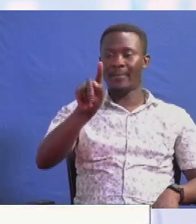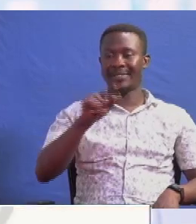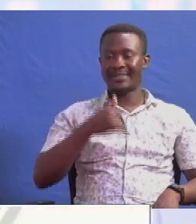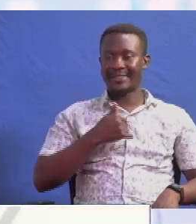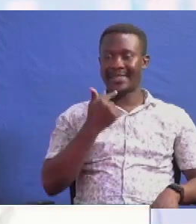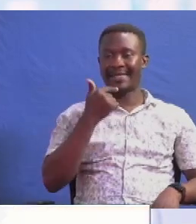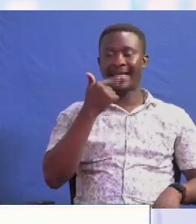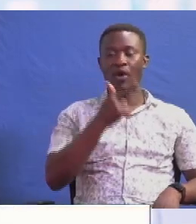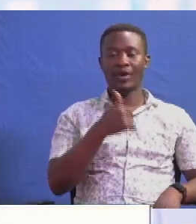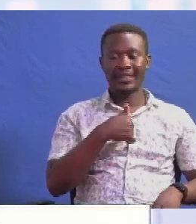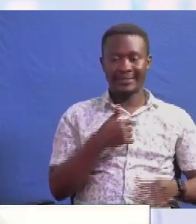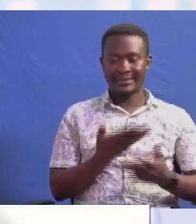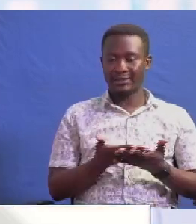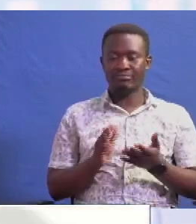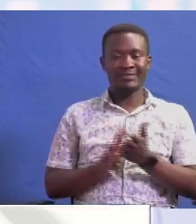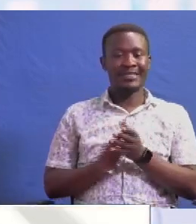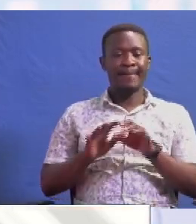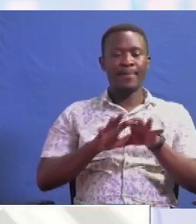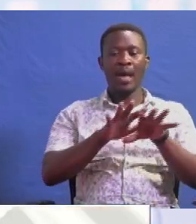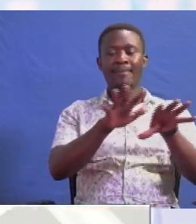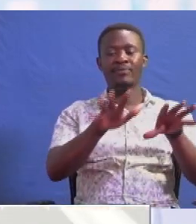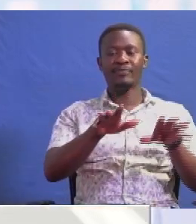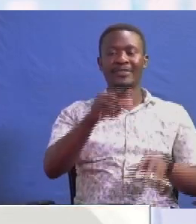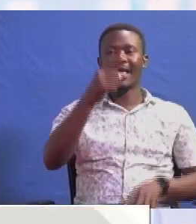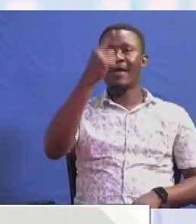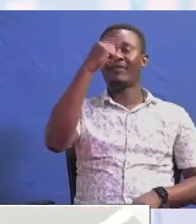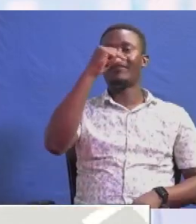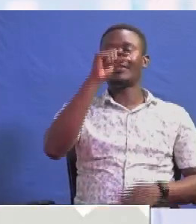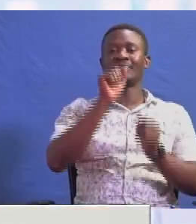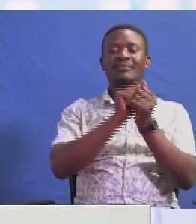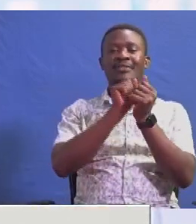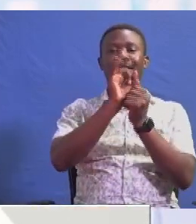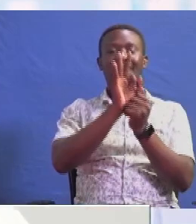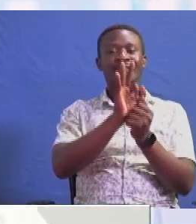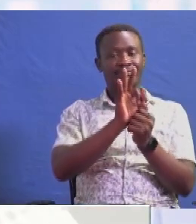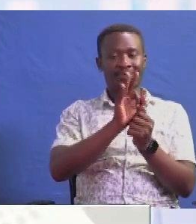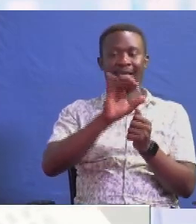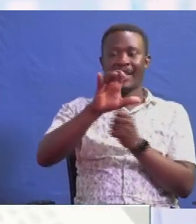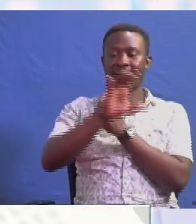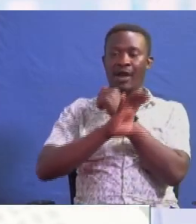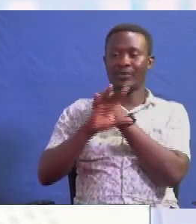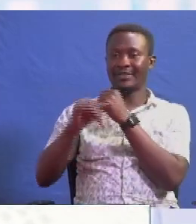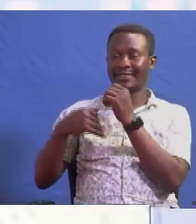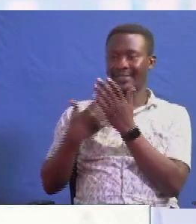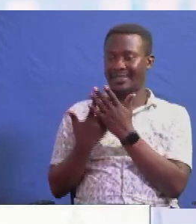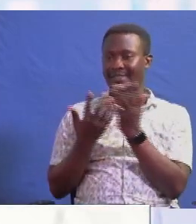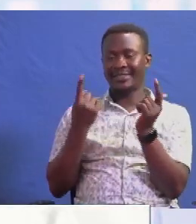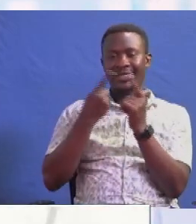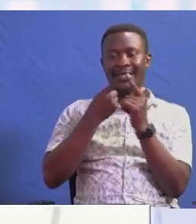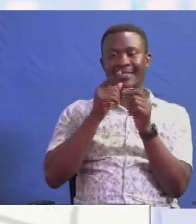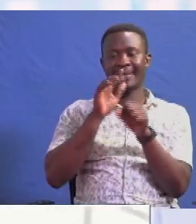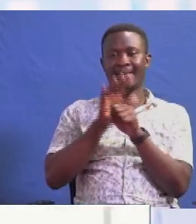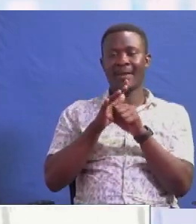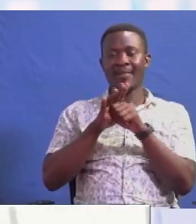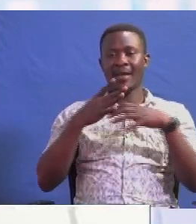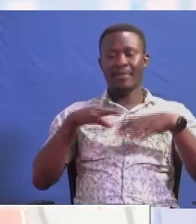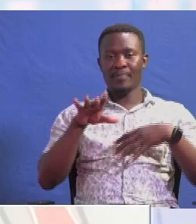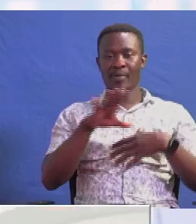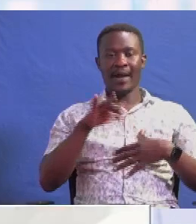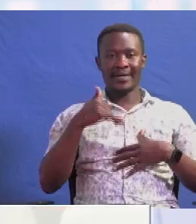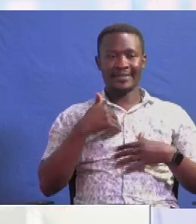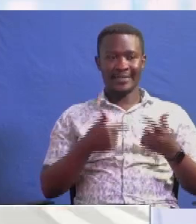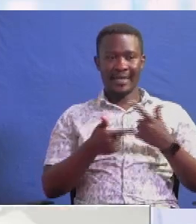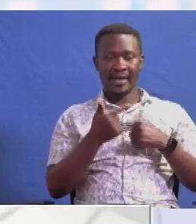imminent rollout of vaccination across 13 counties, targeting the most vulnerable populations. This comes after the